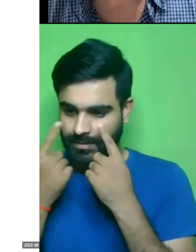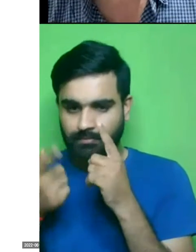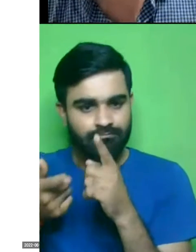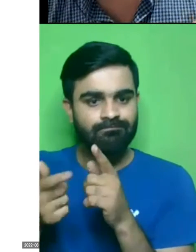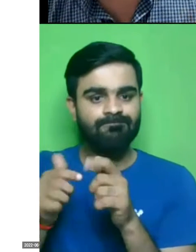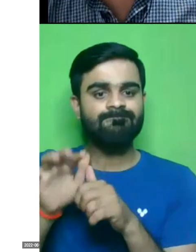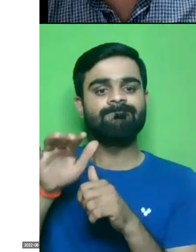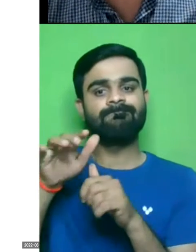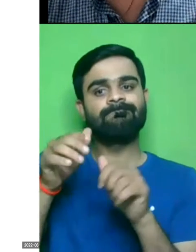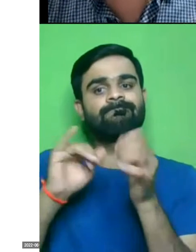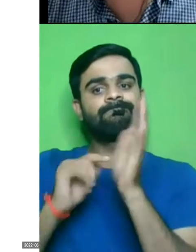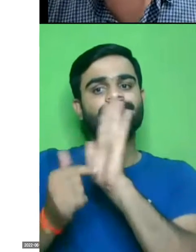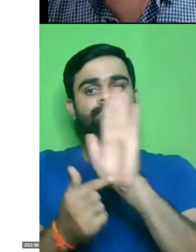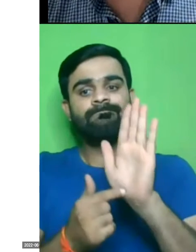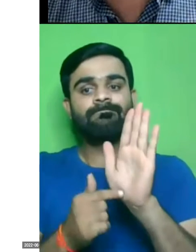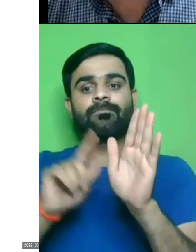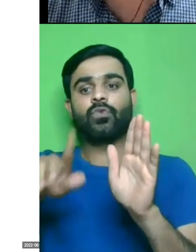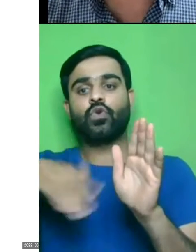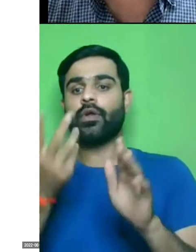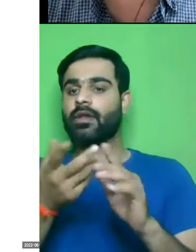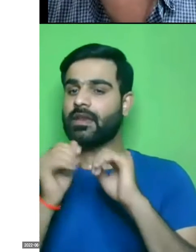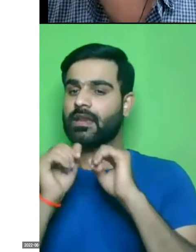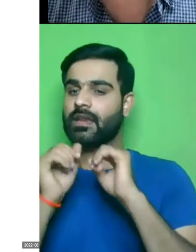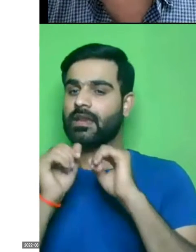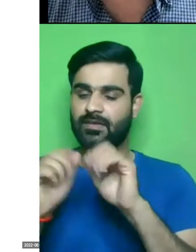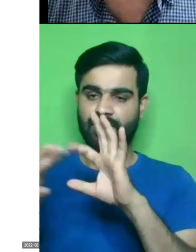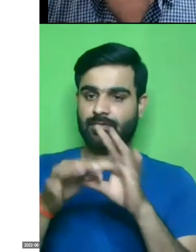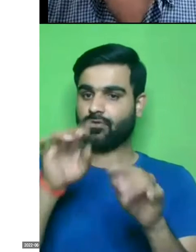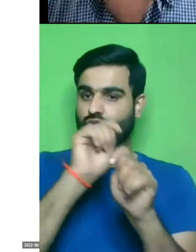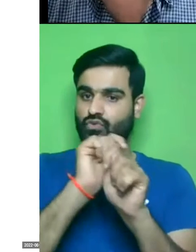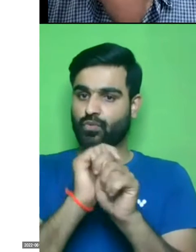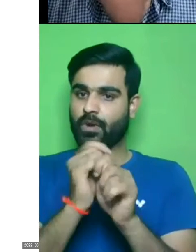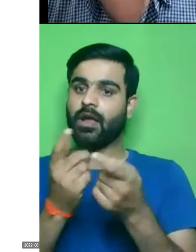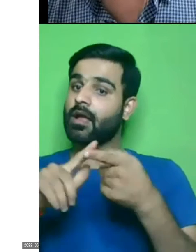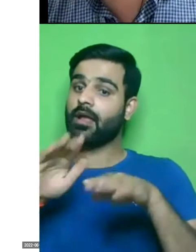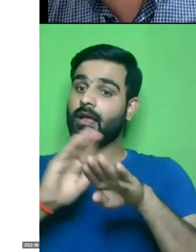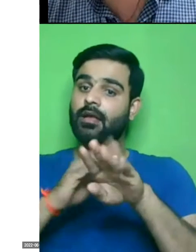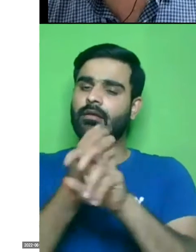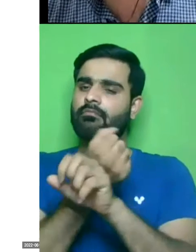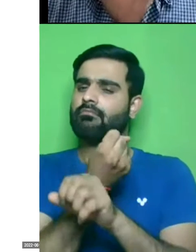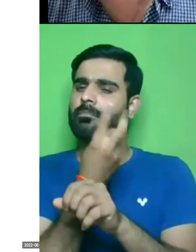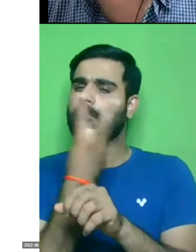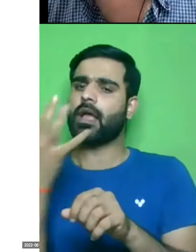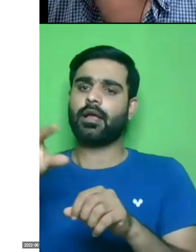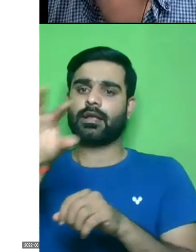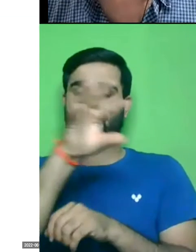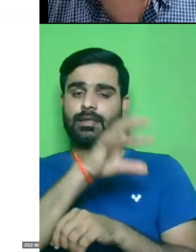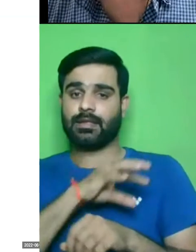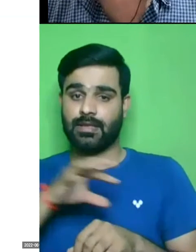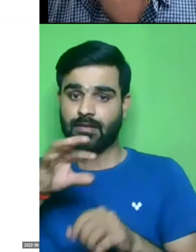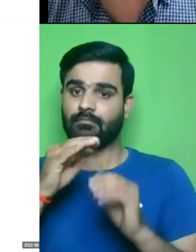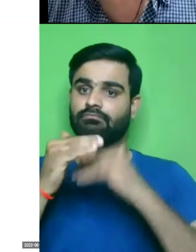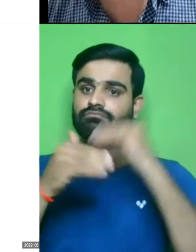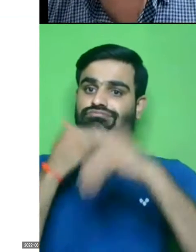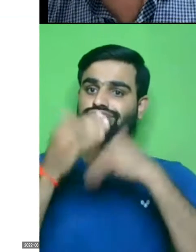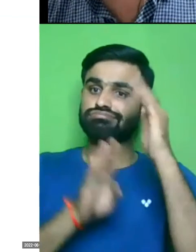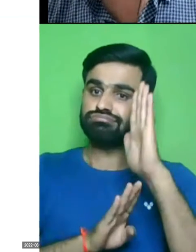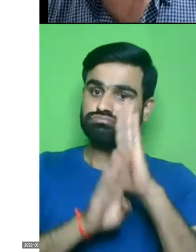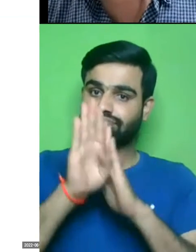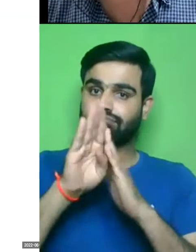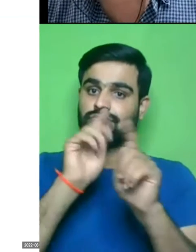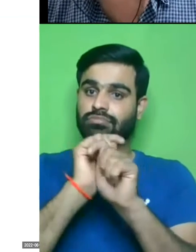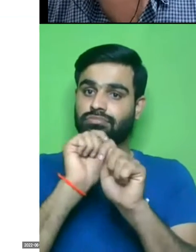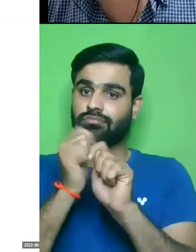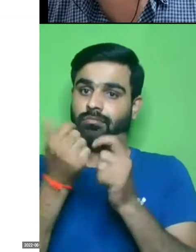costs. And that could be difficult, although work is being done right now in a number of countries where we're making real progress in being able to